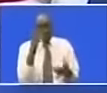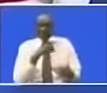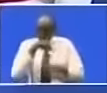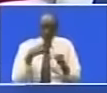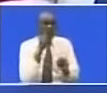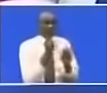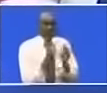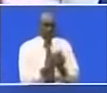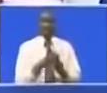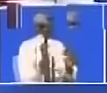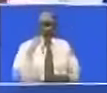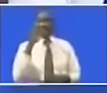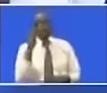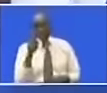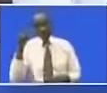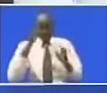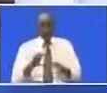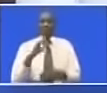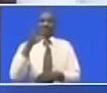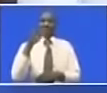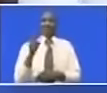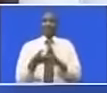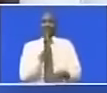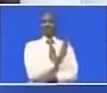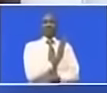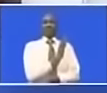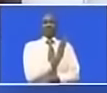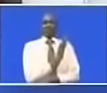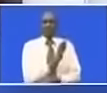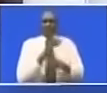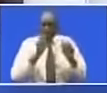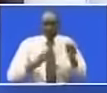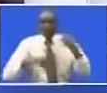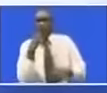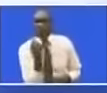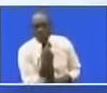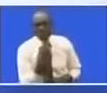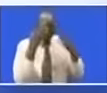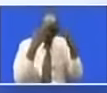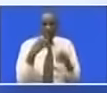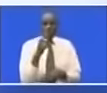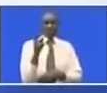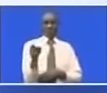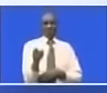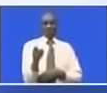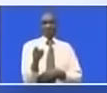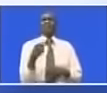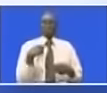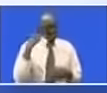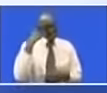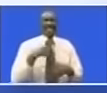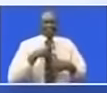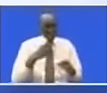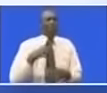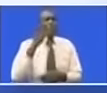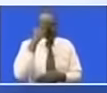Because I am in CCM and the other person has left CCM. So who is the incumbent? It's very hard for me to tell, but I would be very interested in